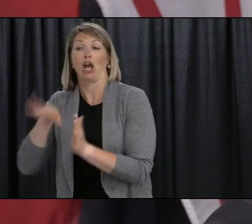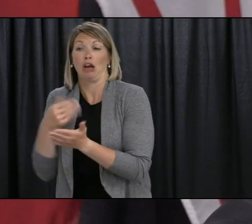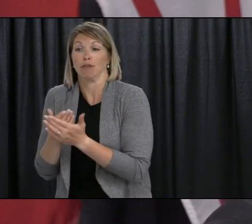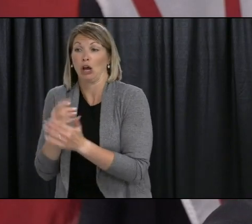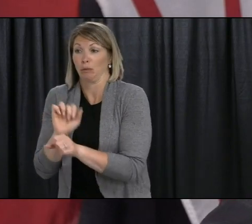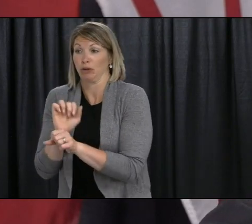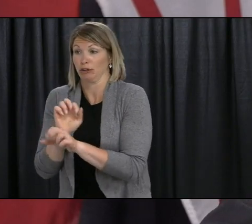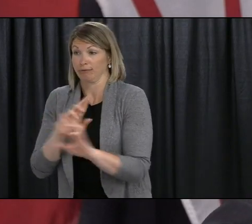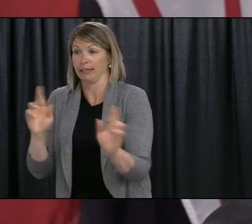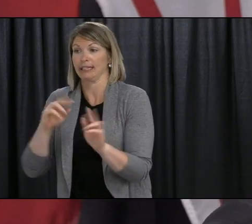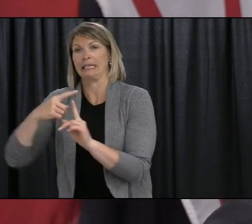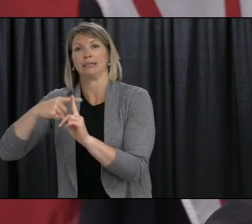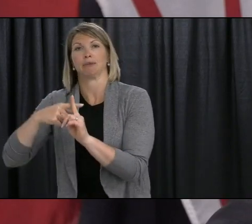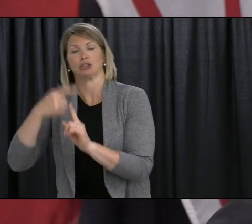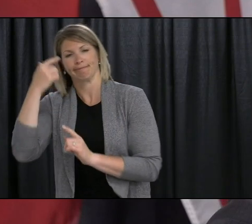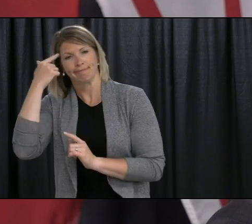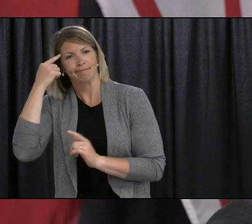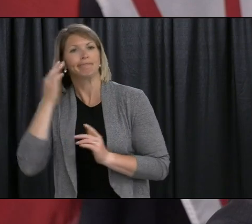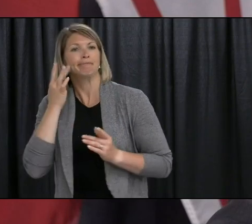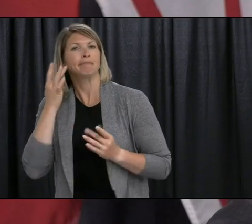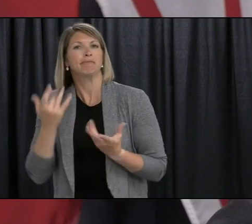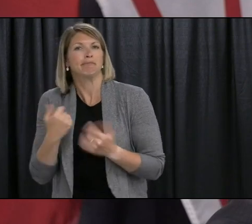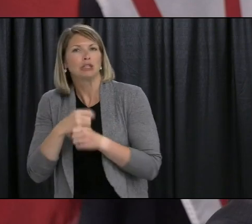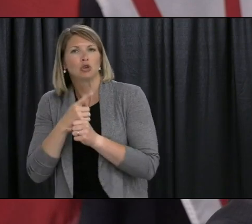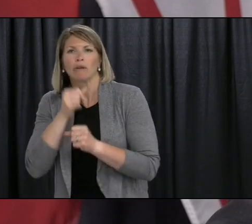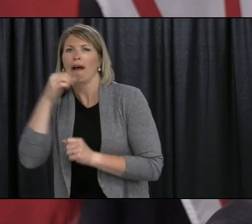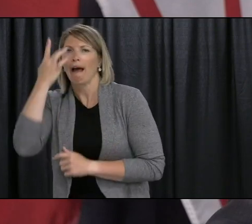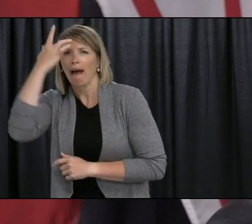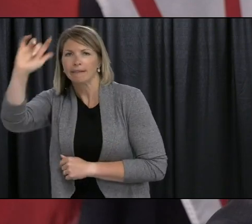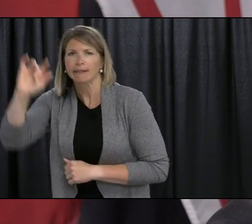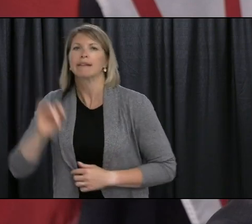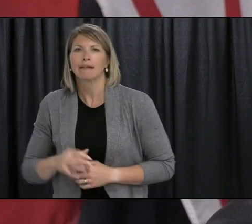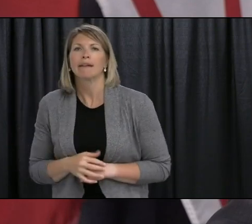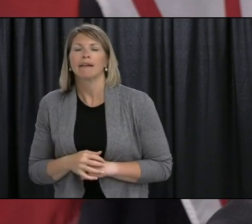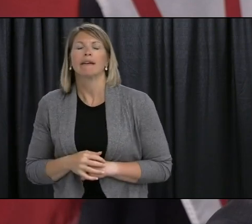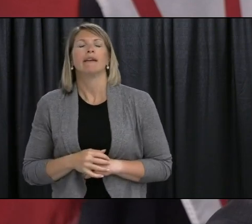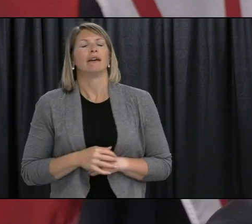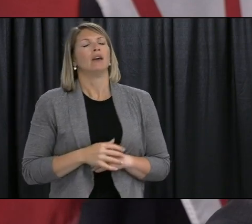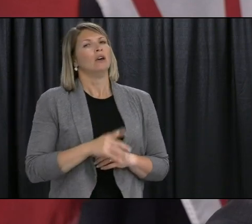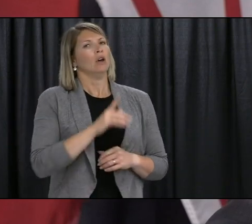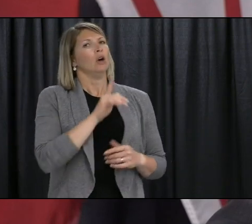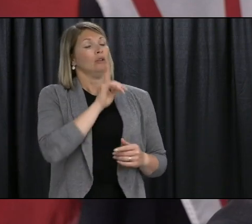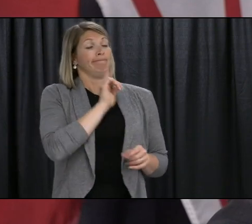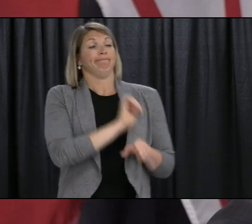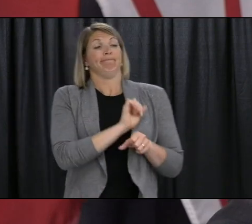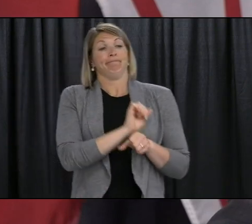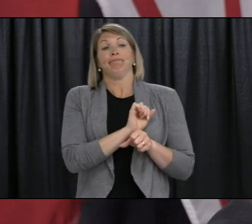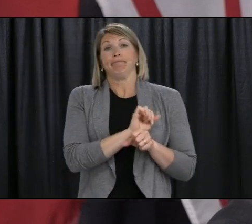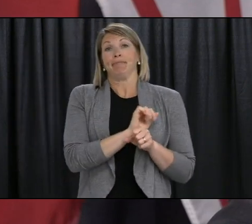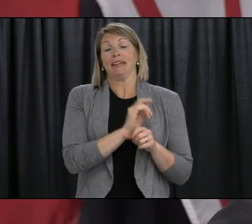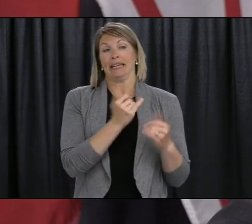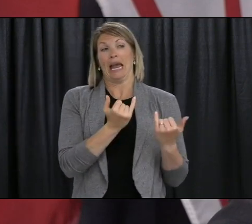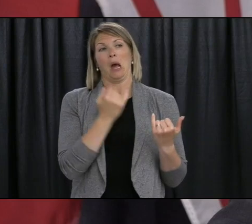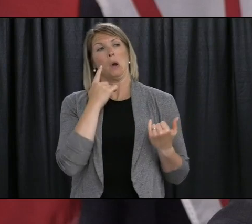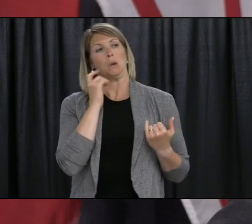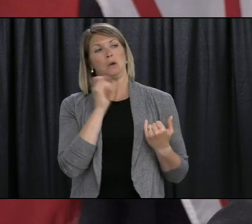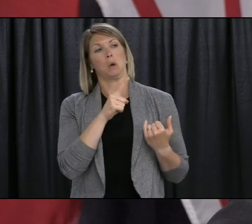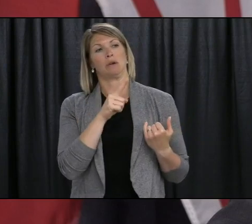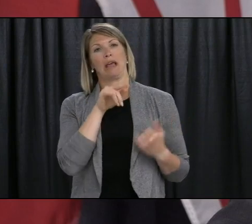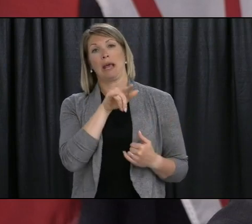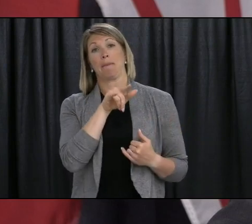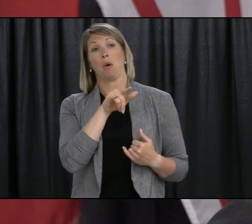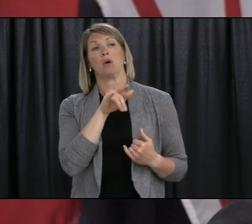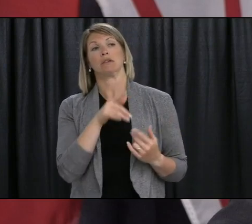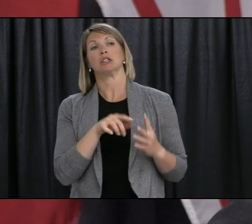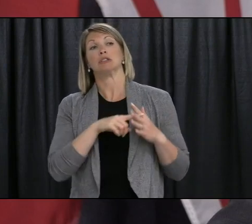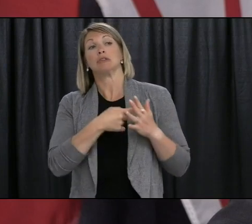health reason, but not specifically to this virus. So the usefulness will, I'm sure, researchers, and there'll